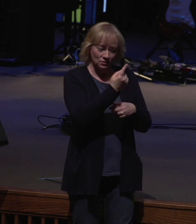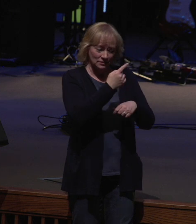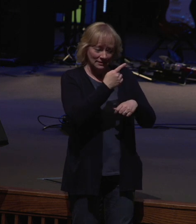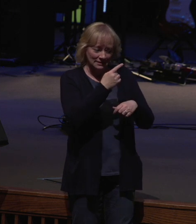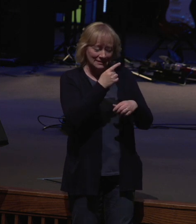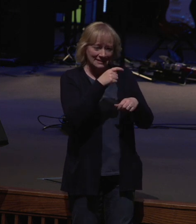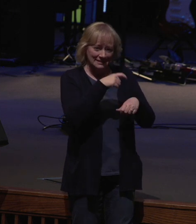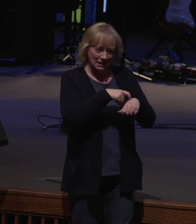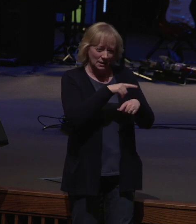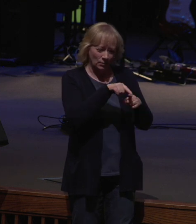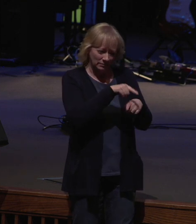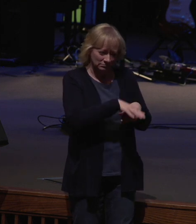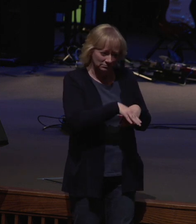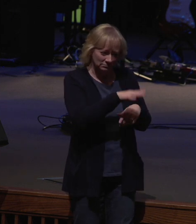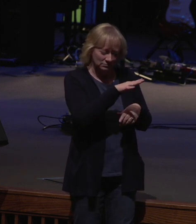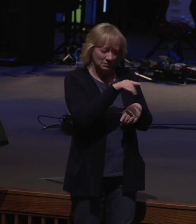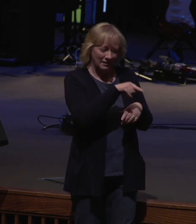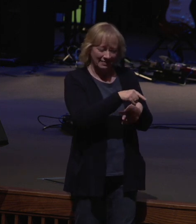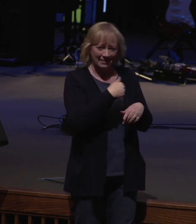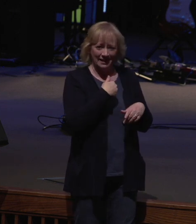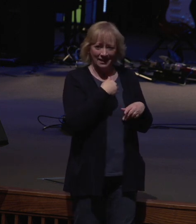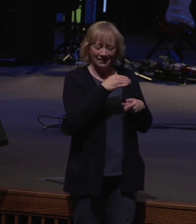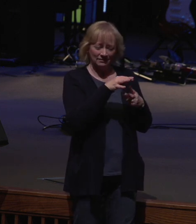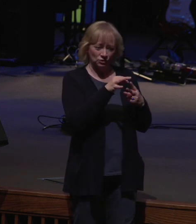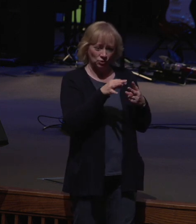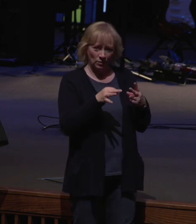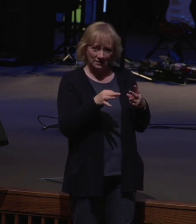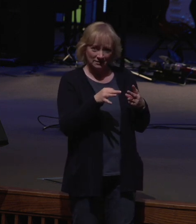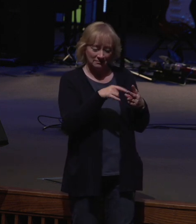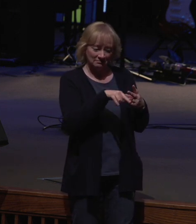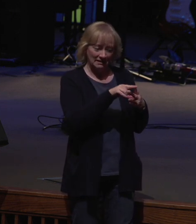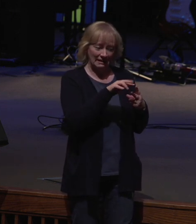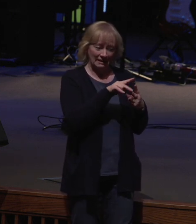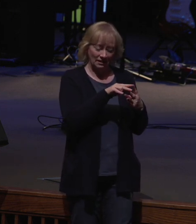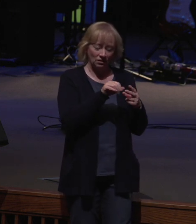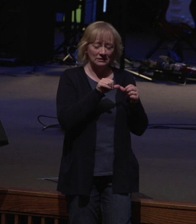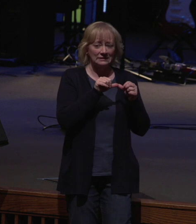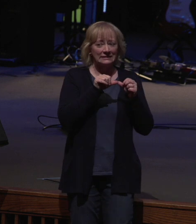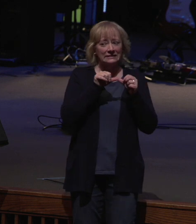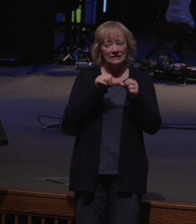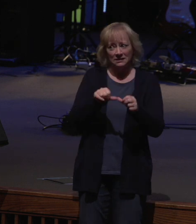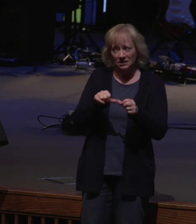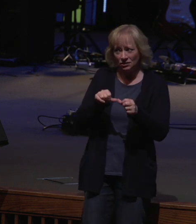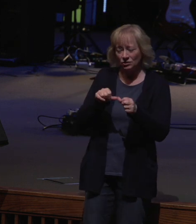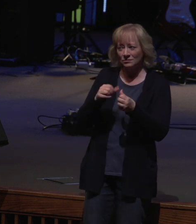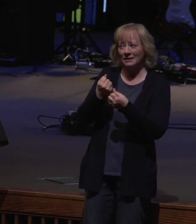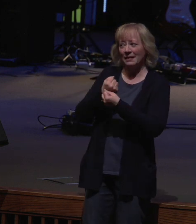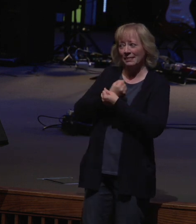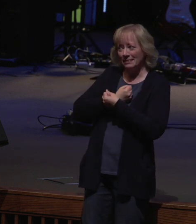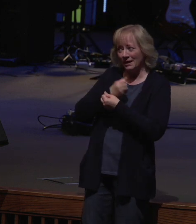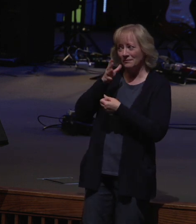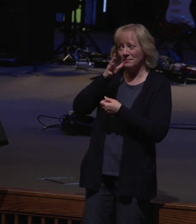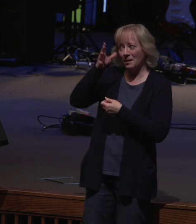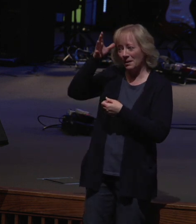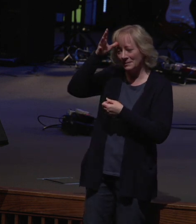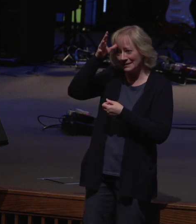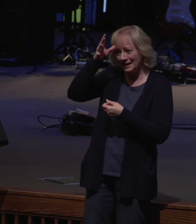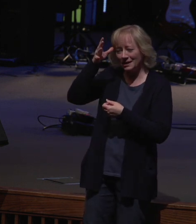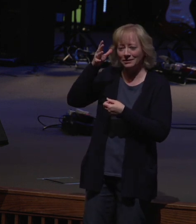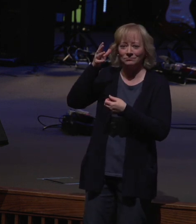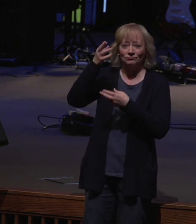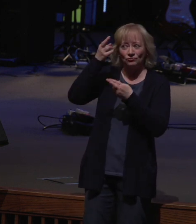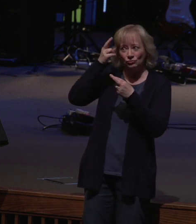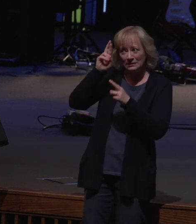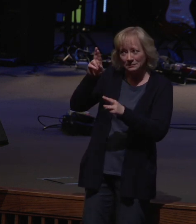choice. And they can either continue to receive in that love and take their shoes off when they go home and do the stuff